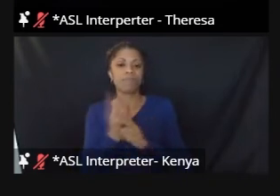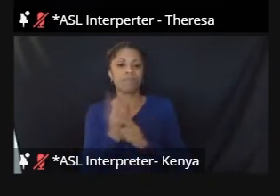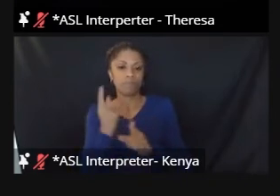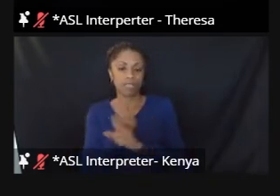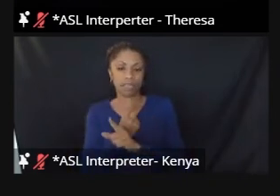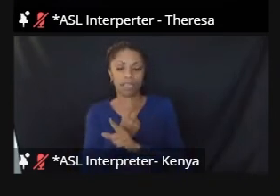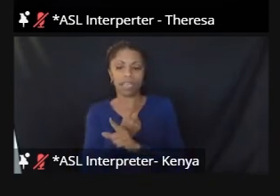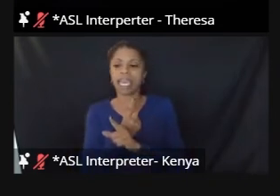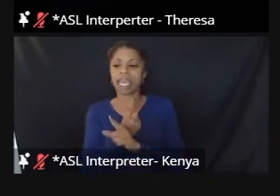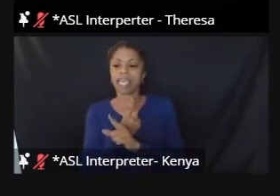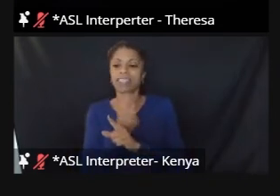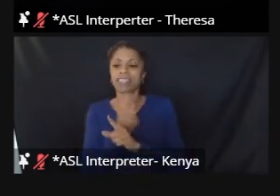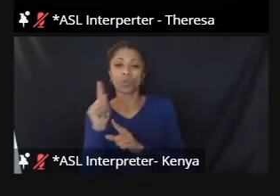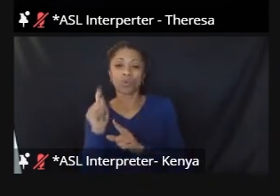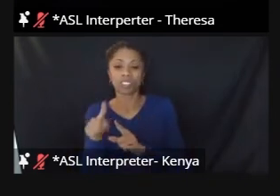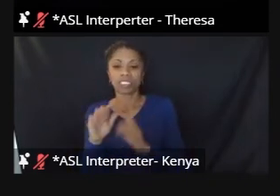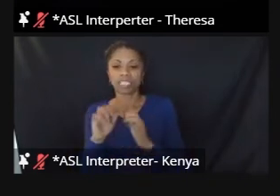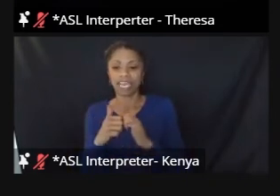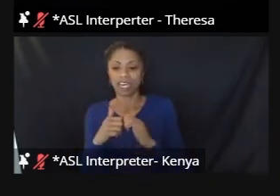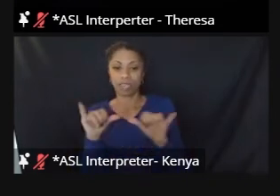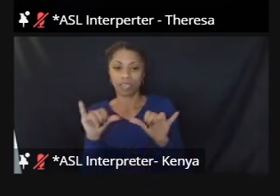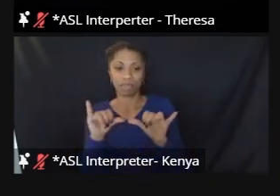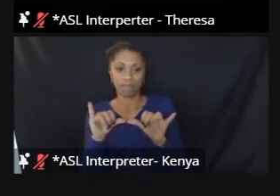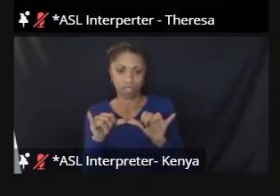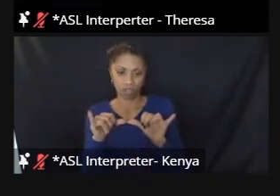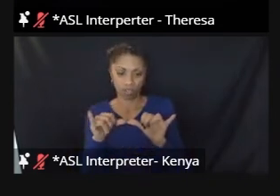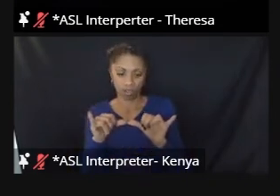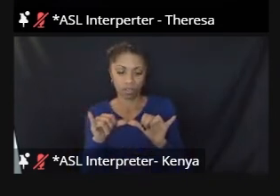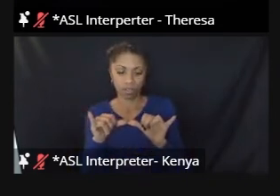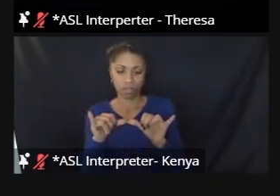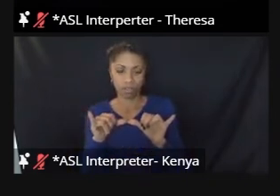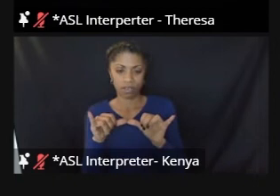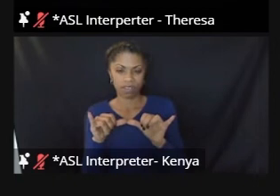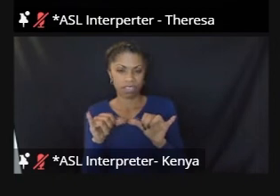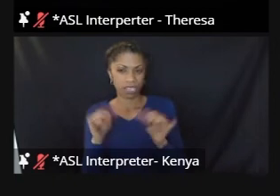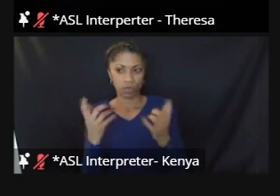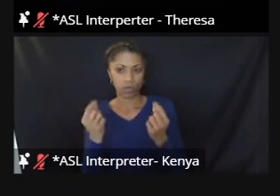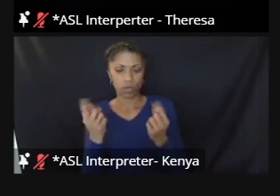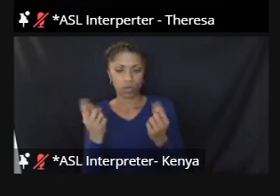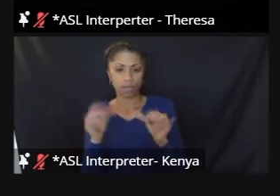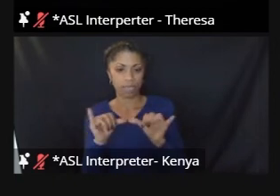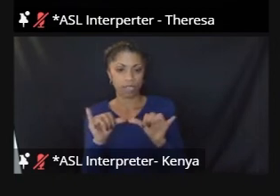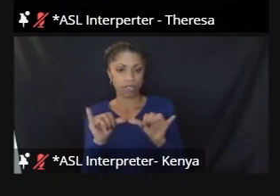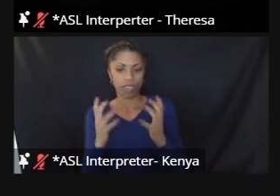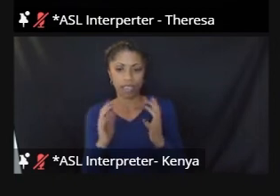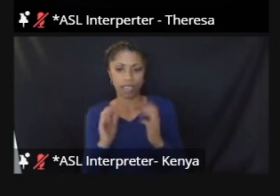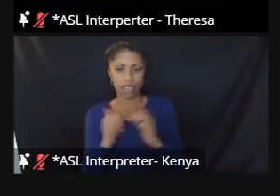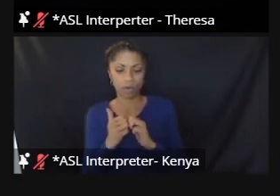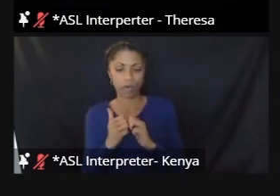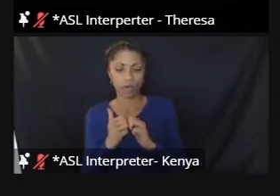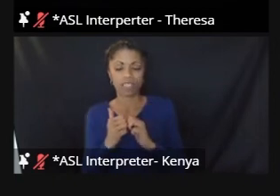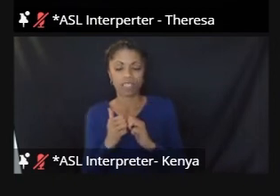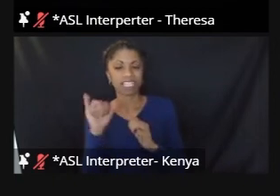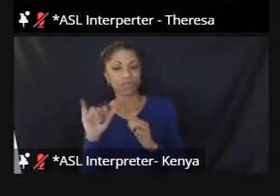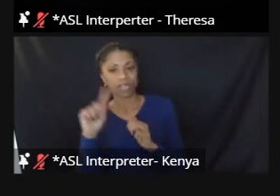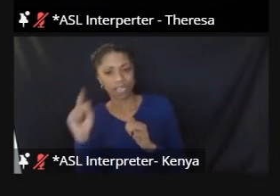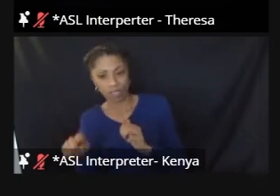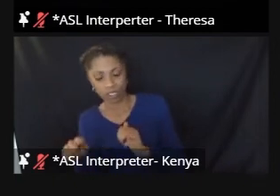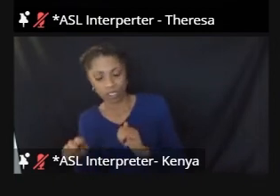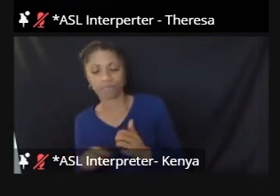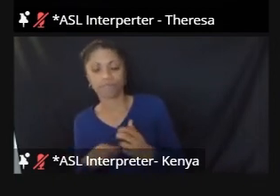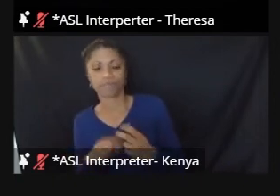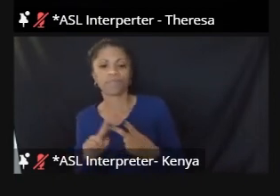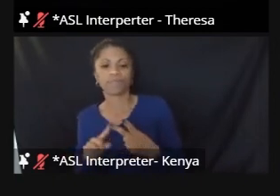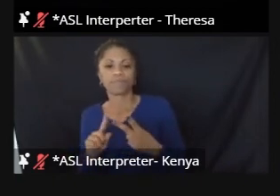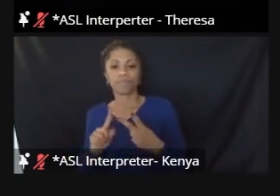measure that. Okay, so that's one ask from you. And then the other perspective that we're looking at, of course,